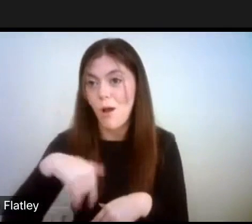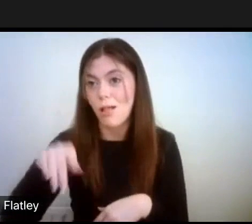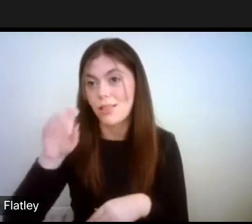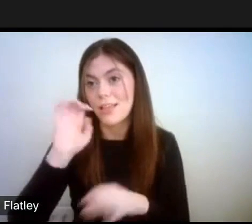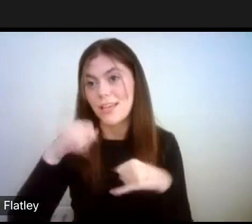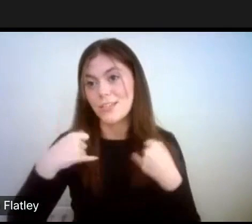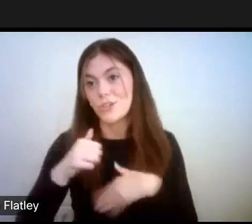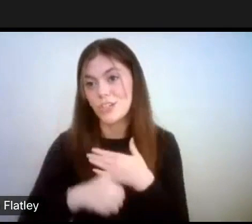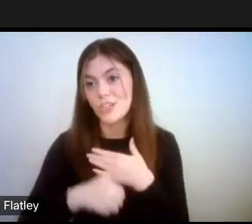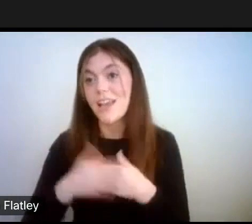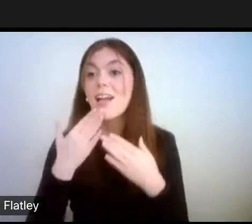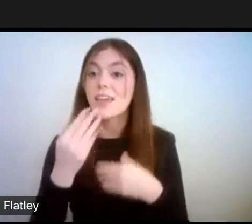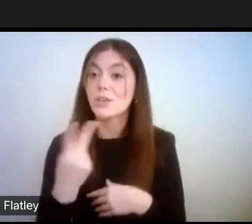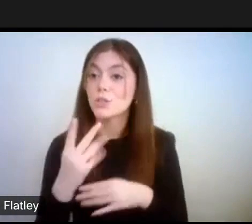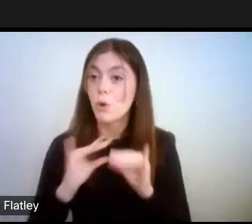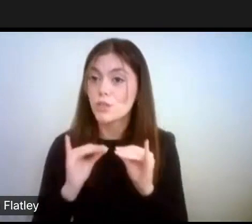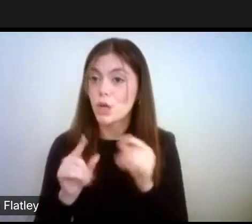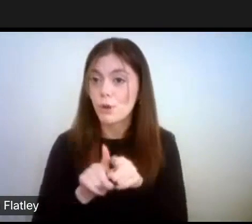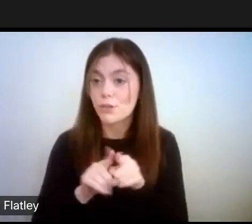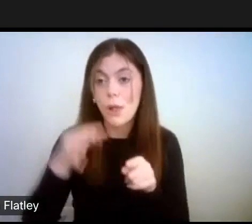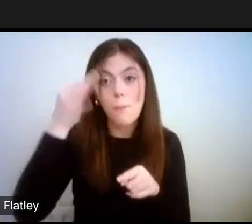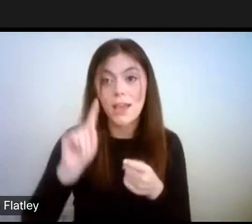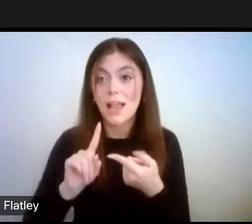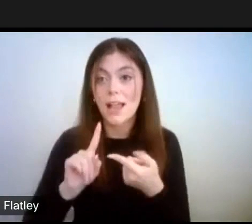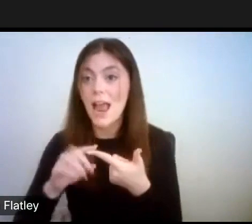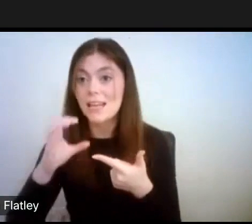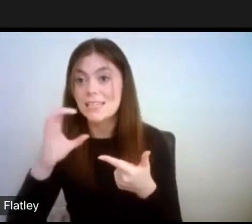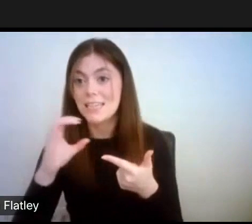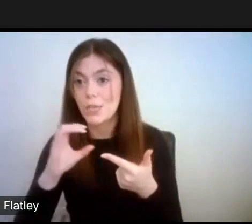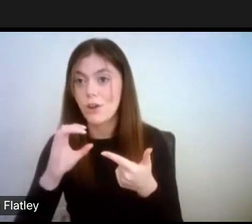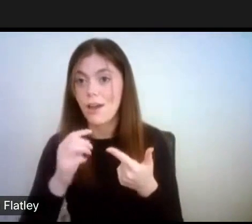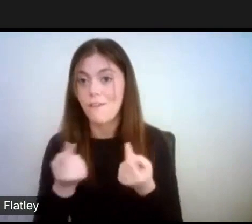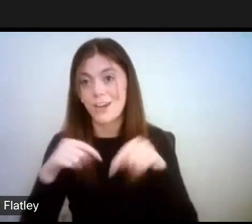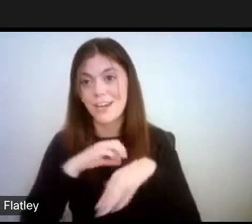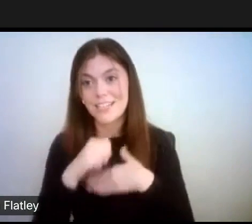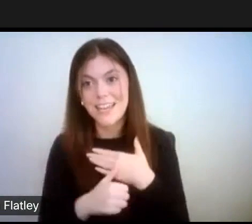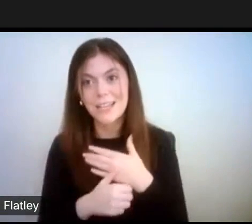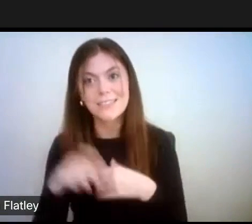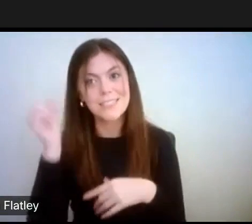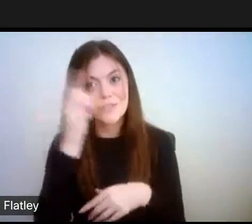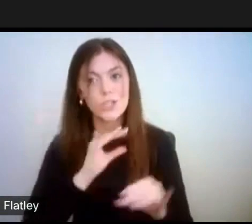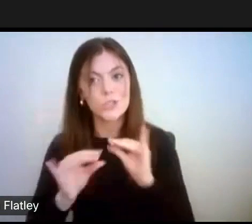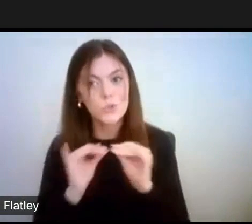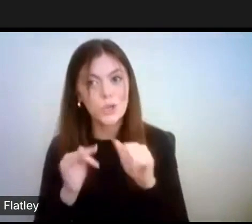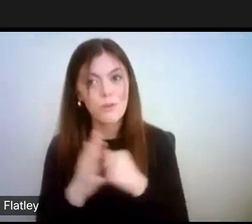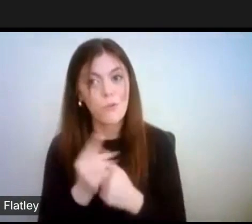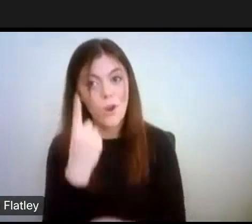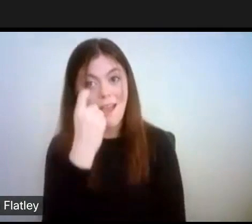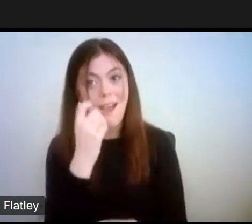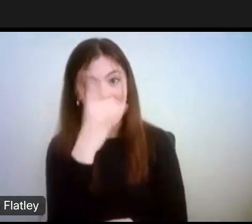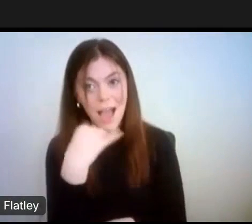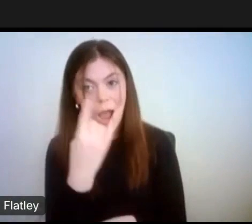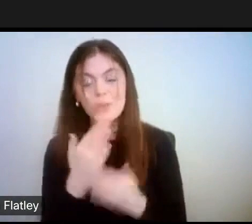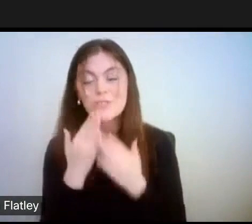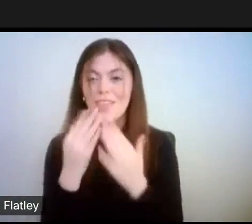our interpreters as well, Michael and Kira, and who've been with us. It's hard work doing interpreting for 1.5 hours. So thank you both